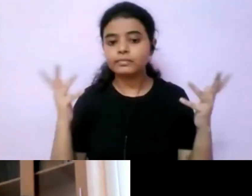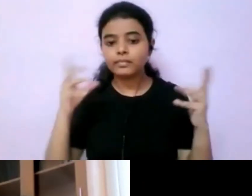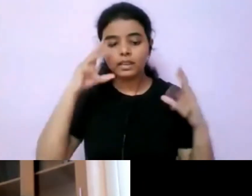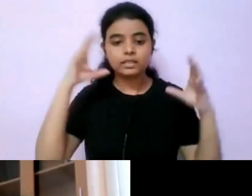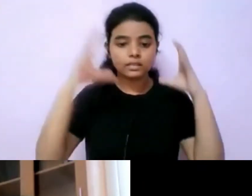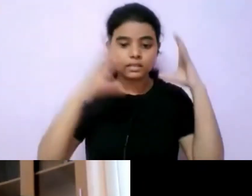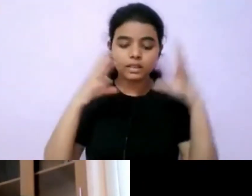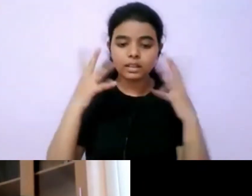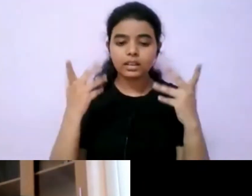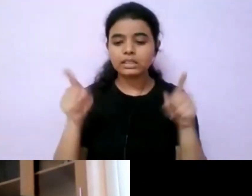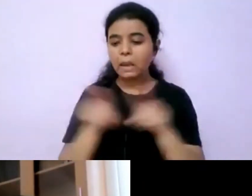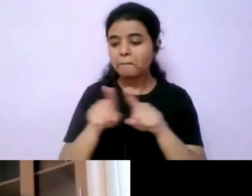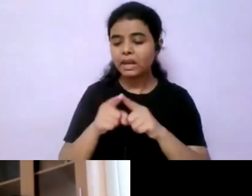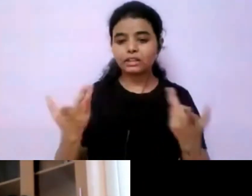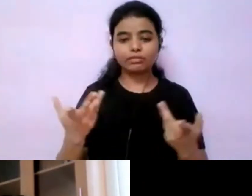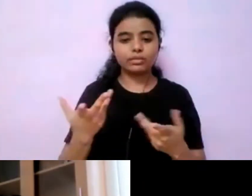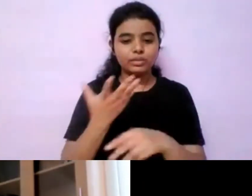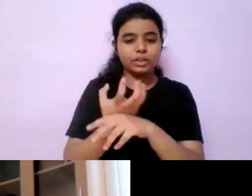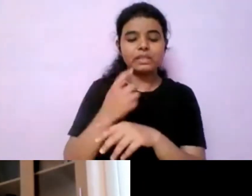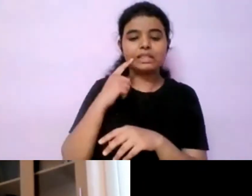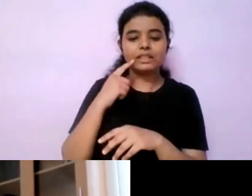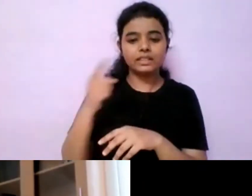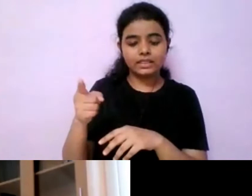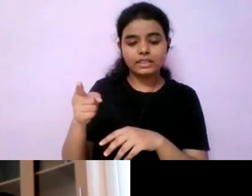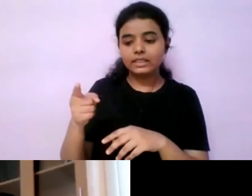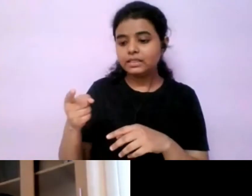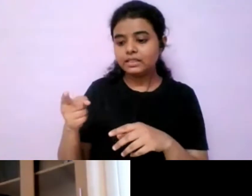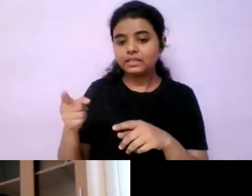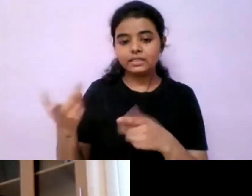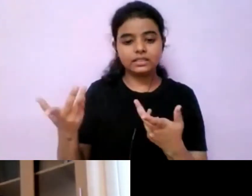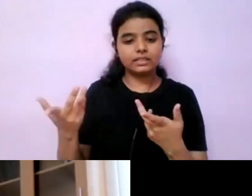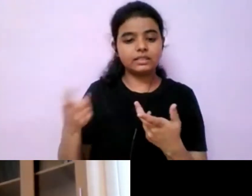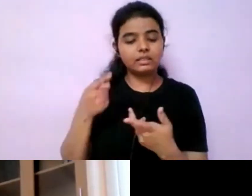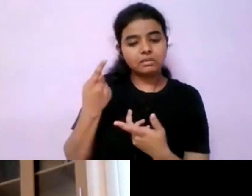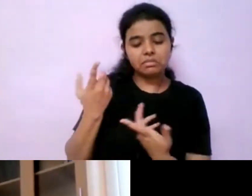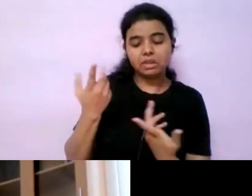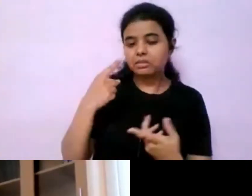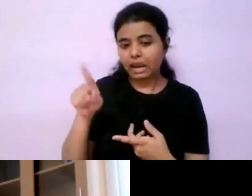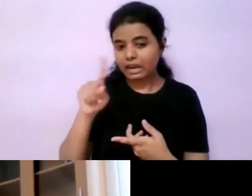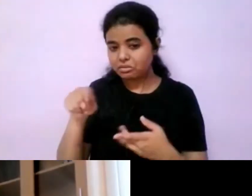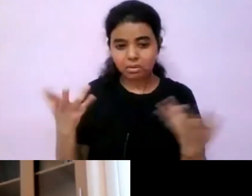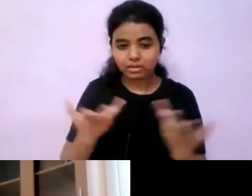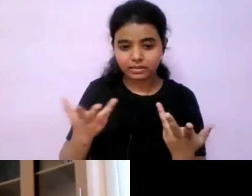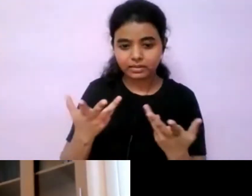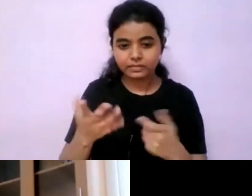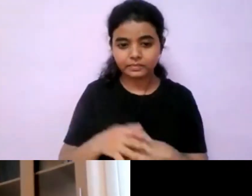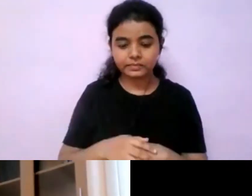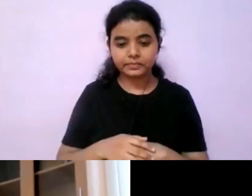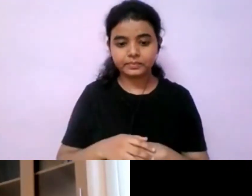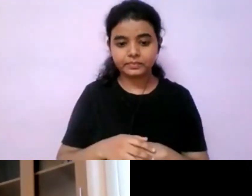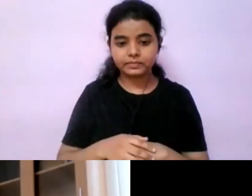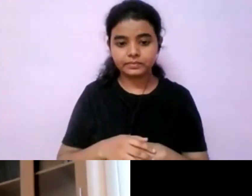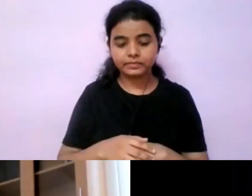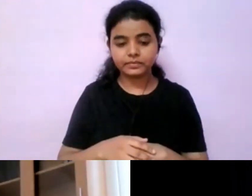critical disability studies is that it becomes theory laden, if I got you right. and does not